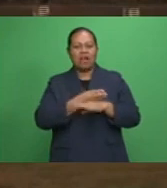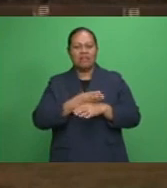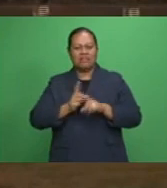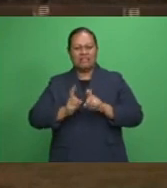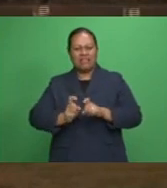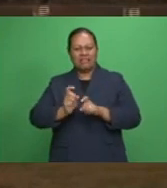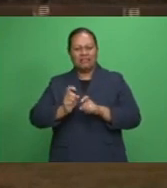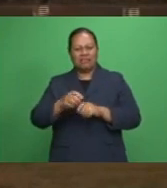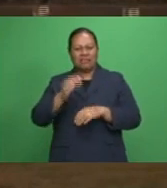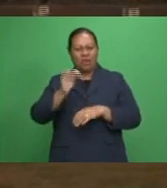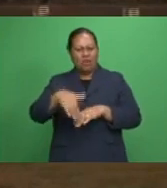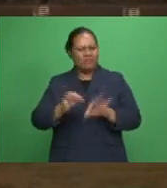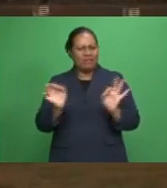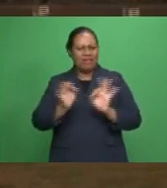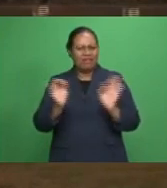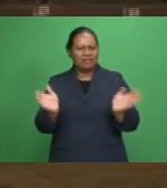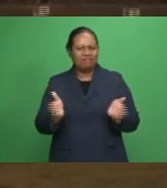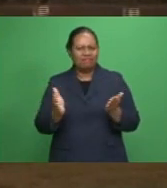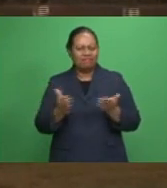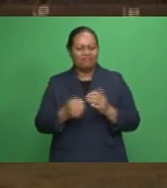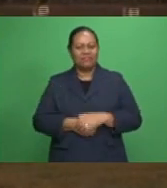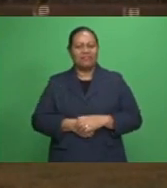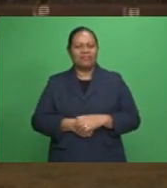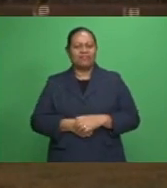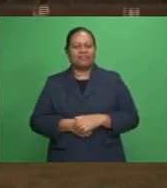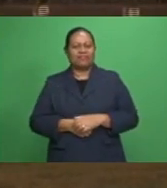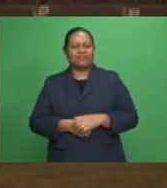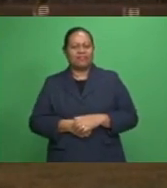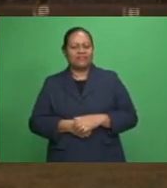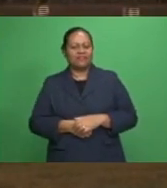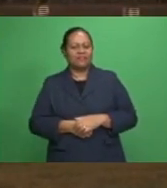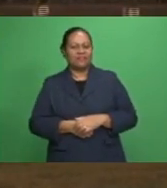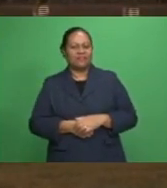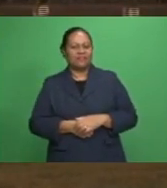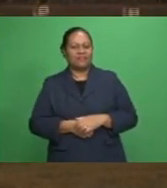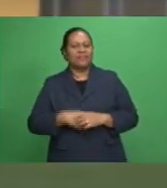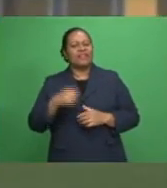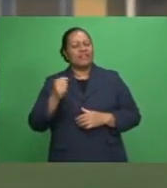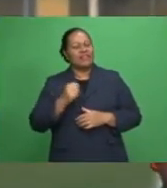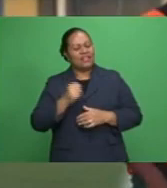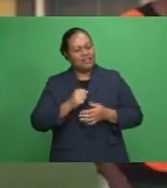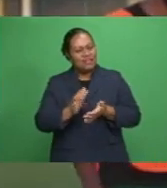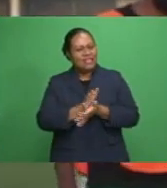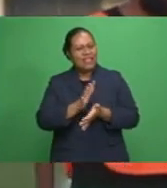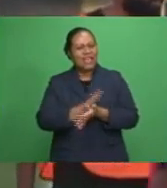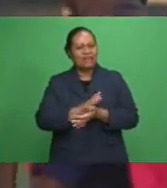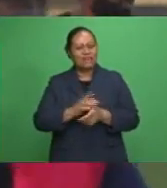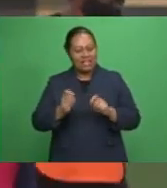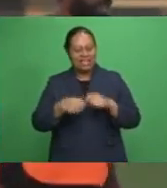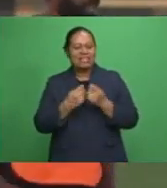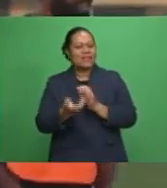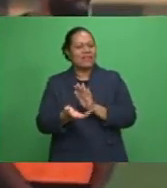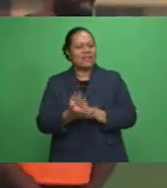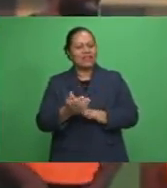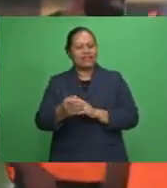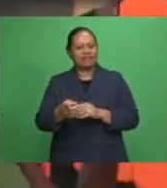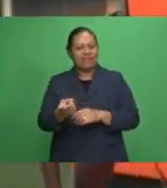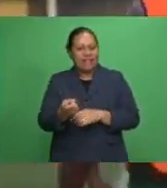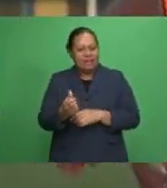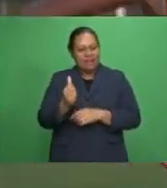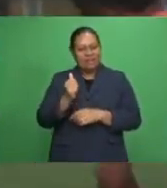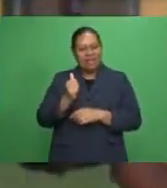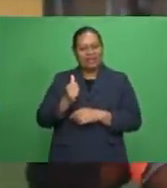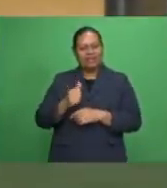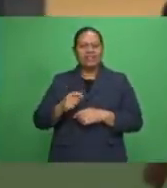the lockdown was, there was no sporting activity or something. So they are happy with coming back after a long time. First